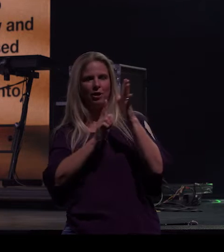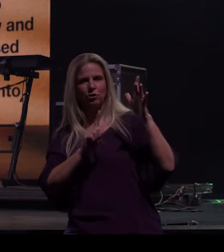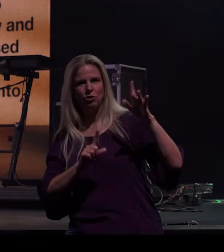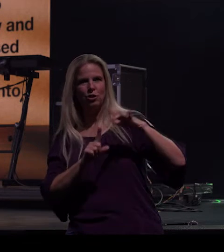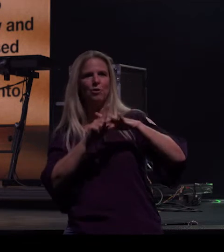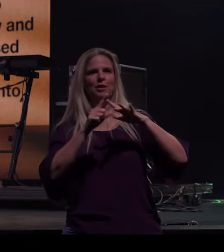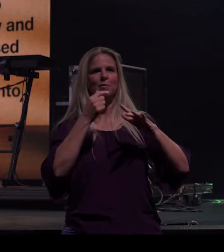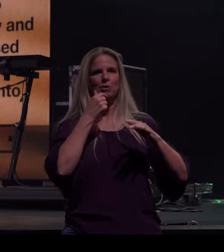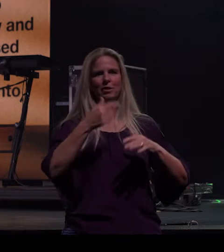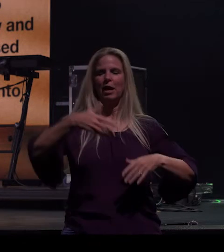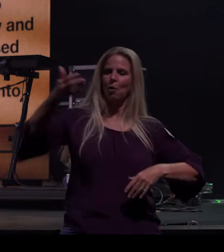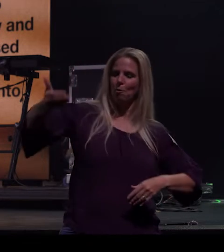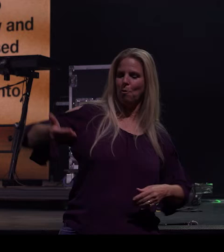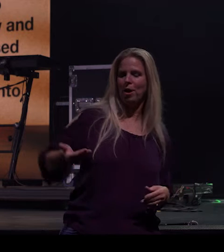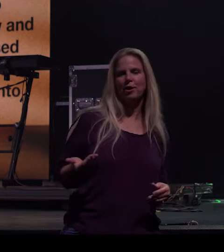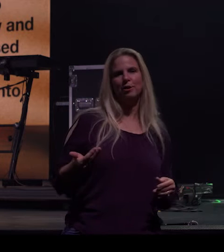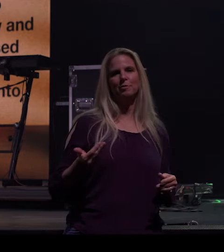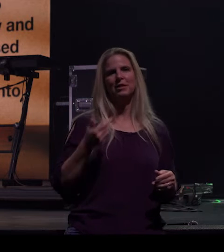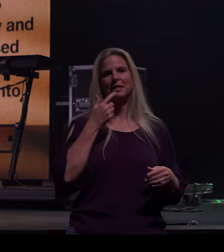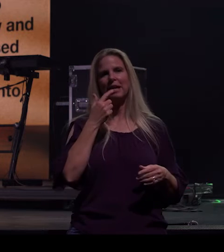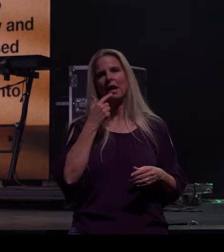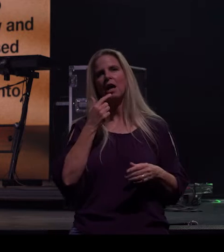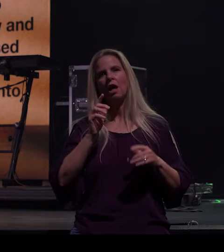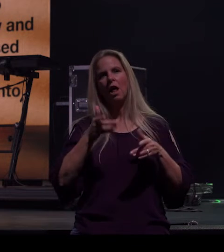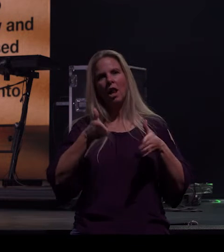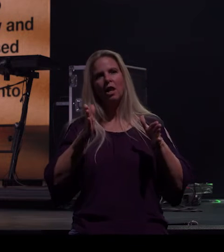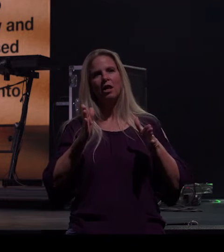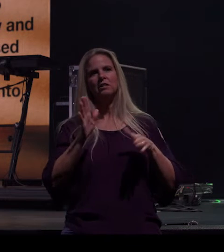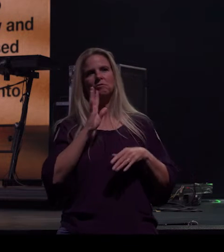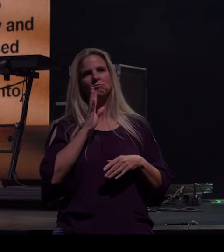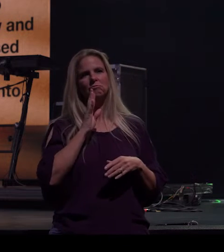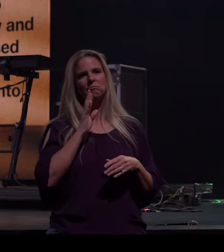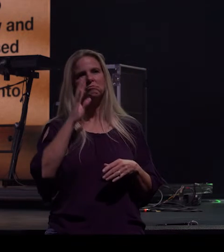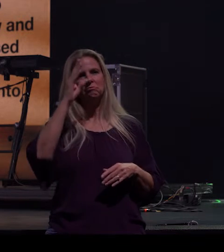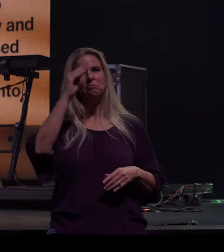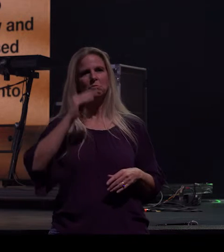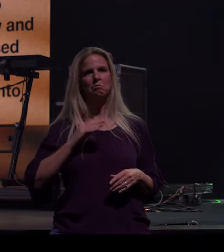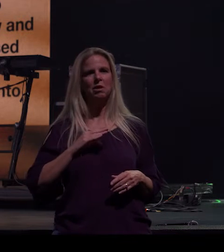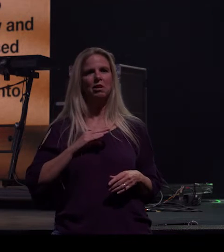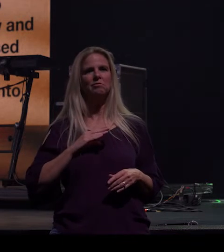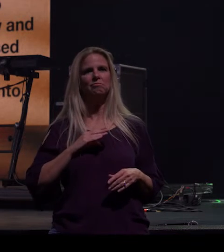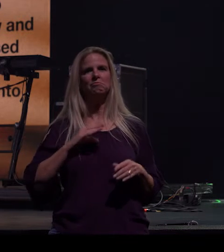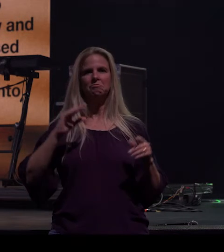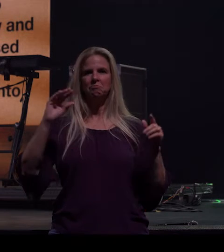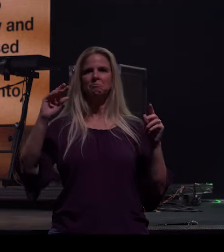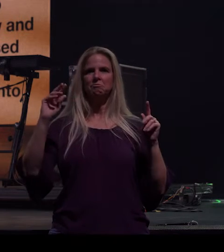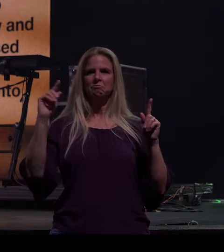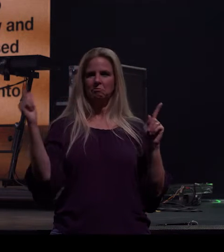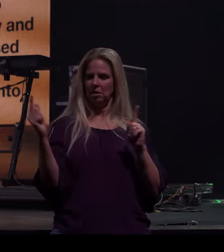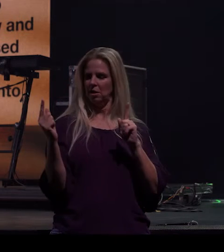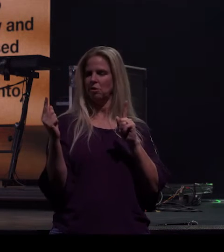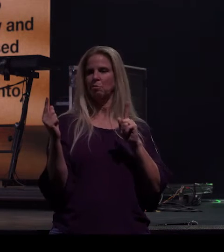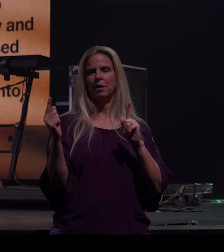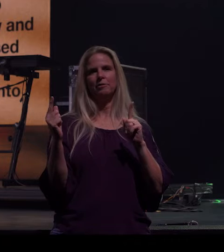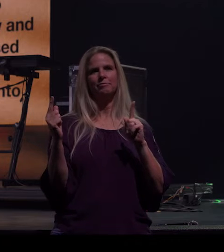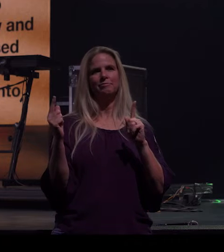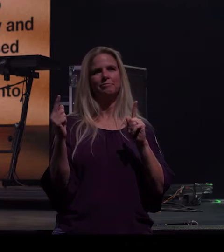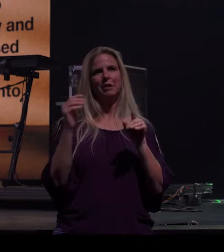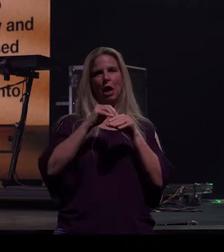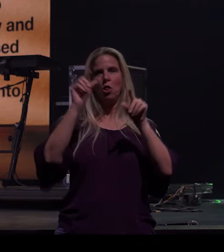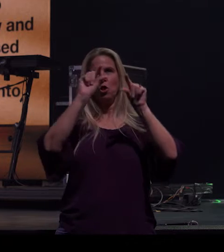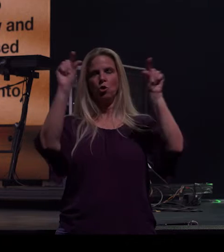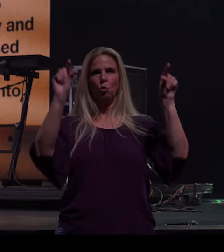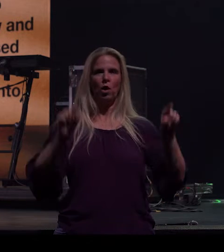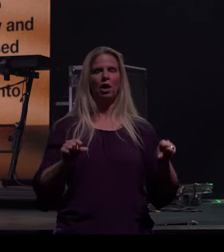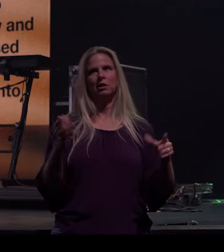then your father-in-law's like, "Hey, let's go to the garage, talk man to man." So Moses with his father-in-law went into the tent. Now, you can kind of just picture